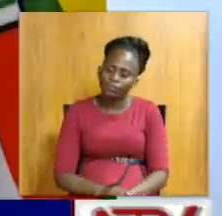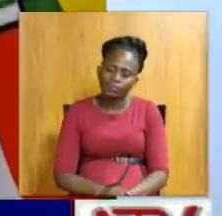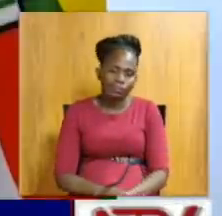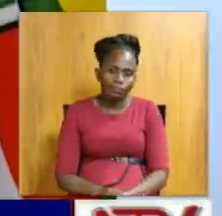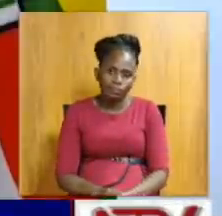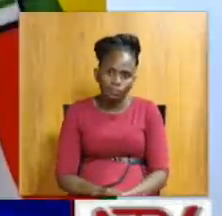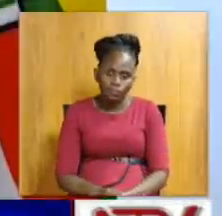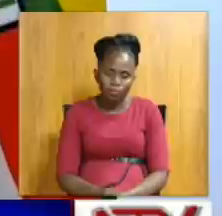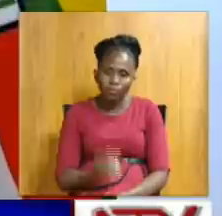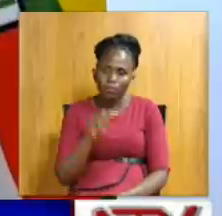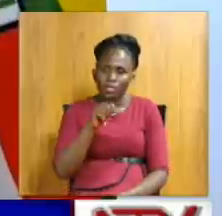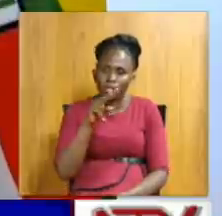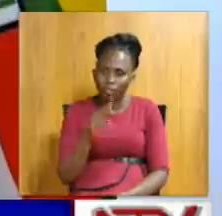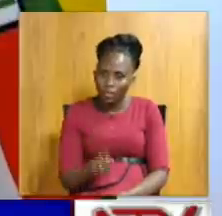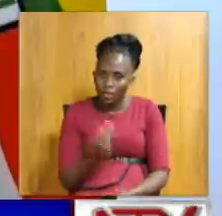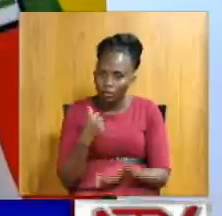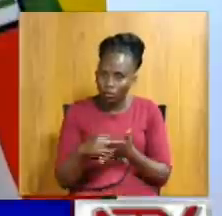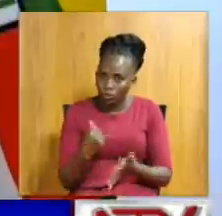The second element